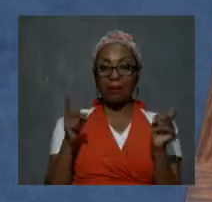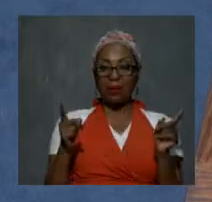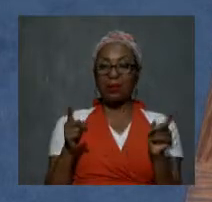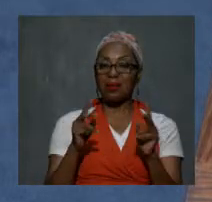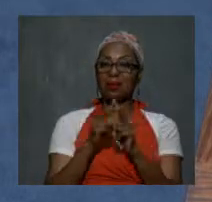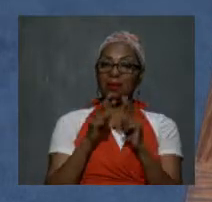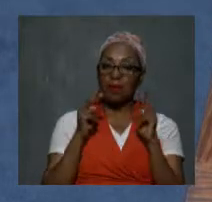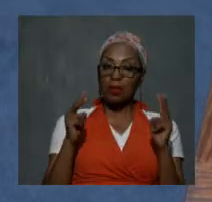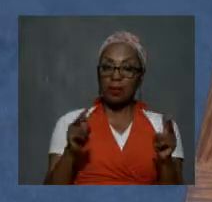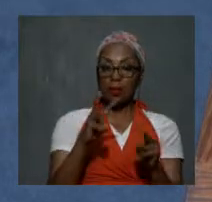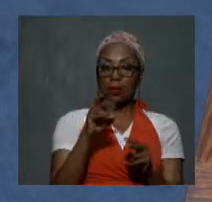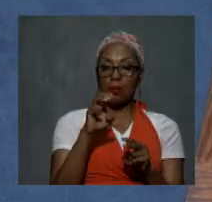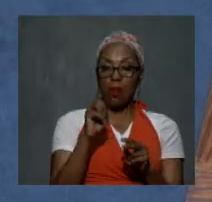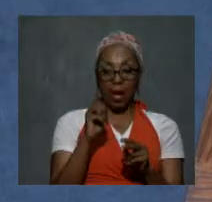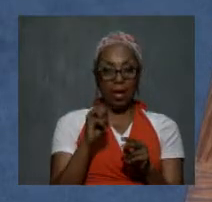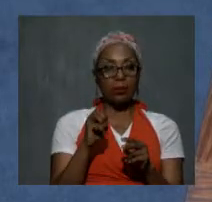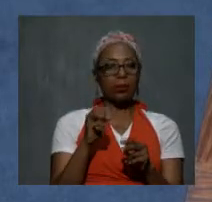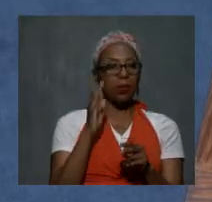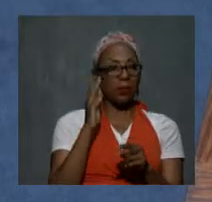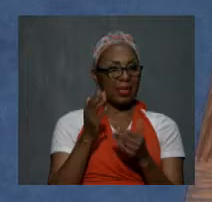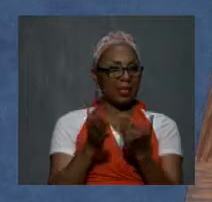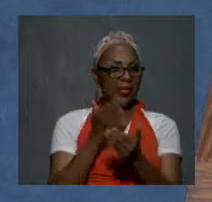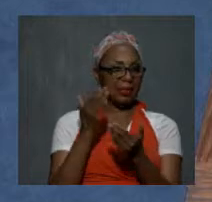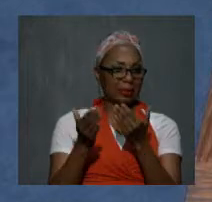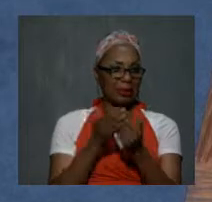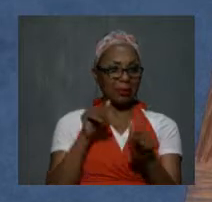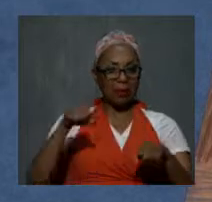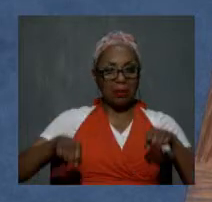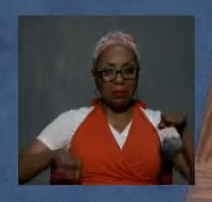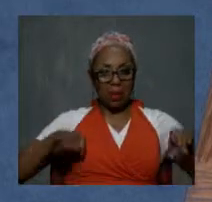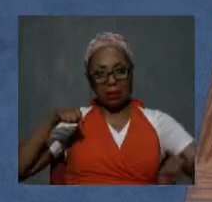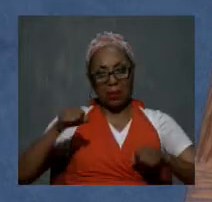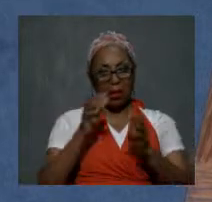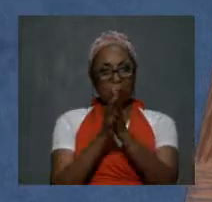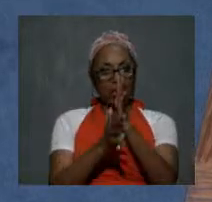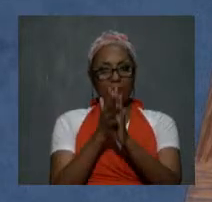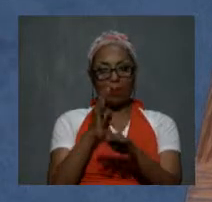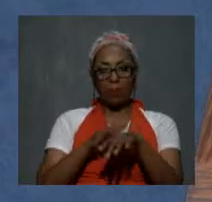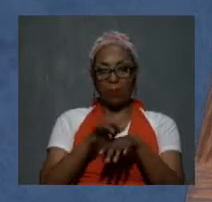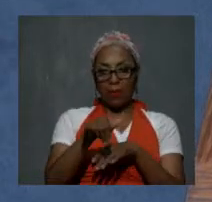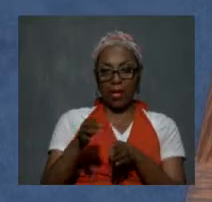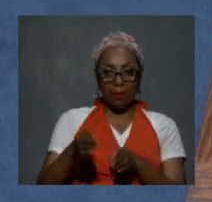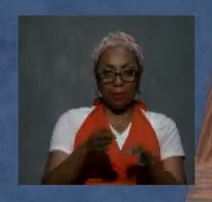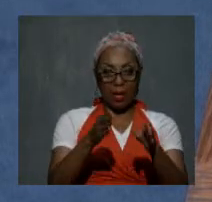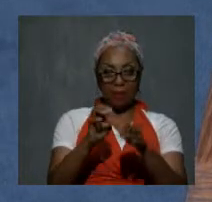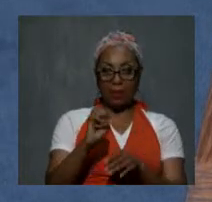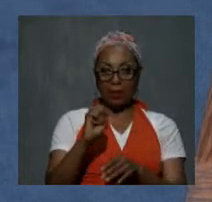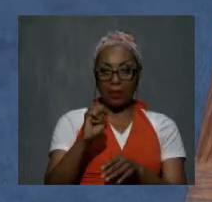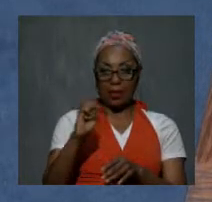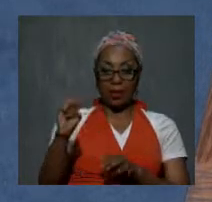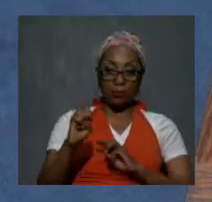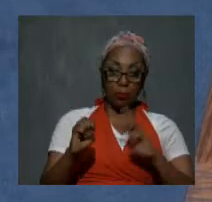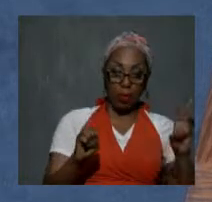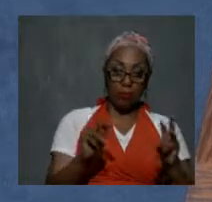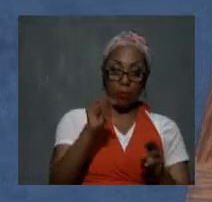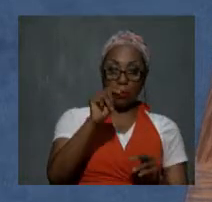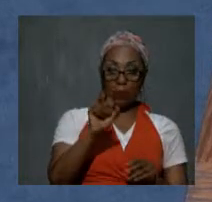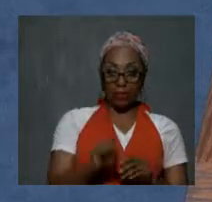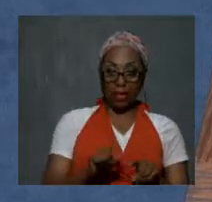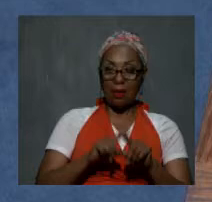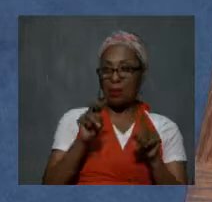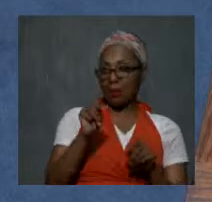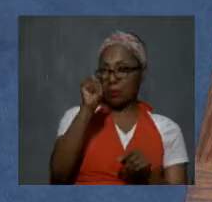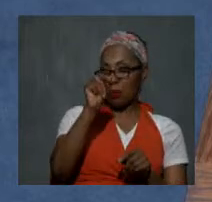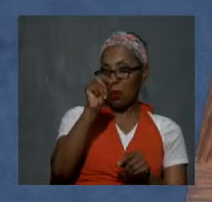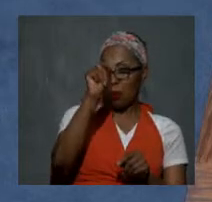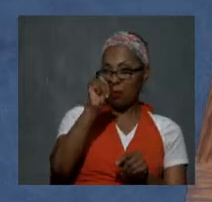ultra wide lanes, and so they'll easily accommodate bike traffic along that path, east-west and north-south. And the north end